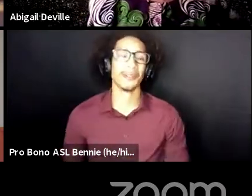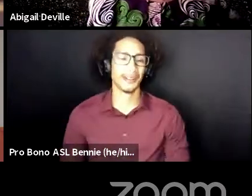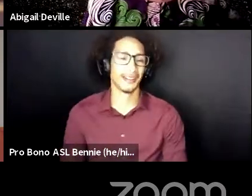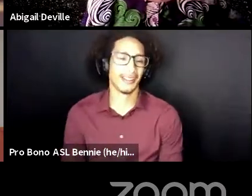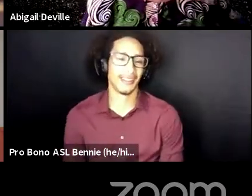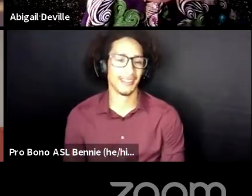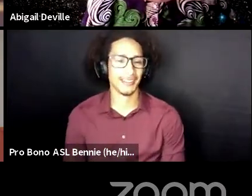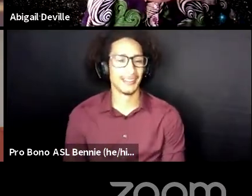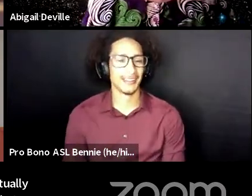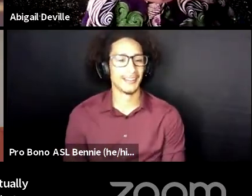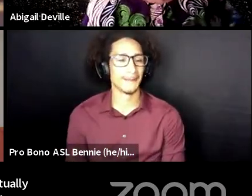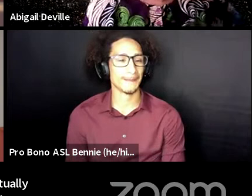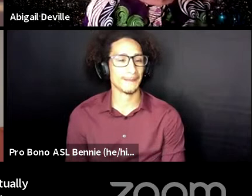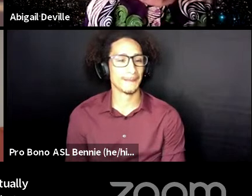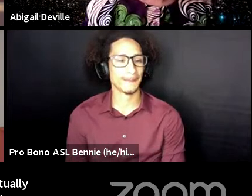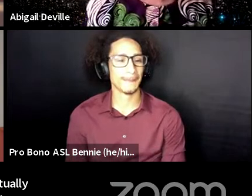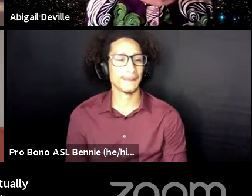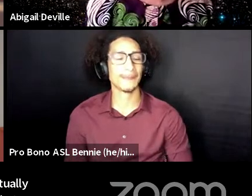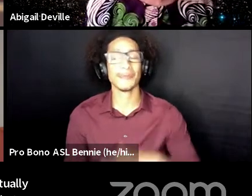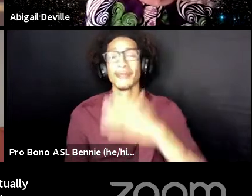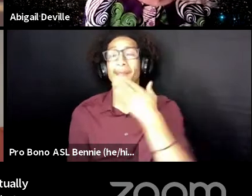Thank you, Abigail. Rosa.